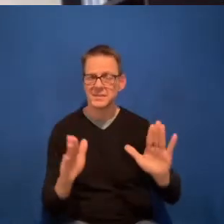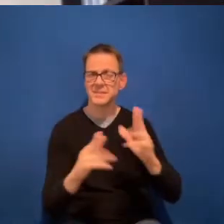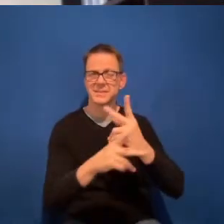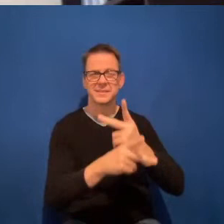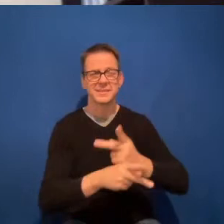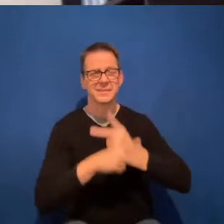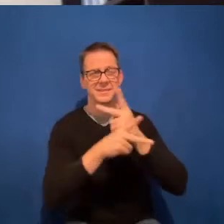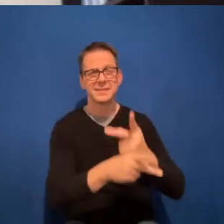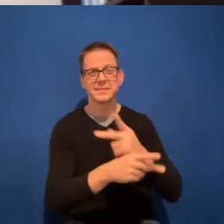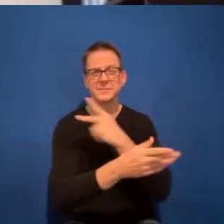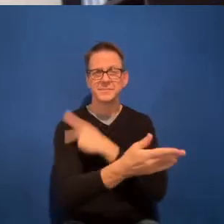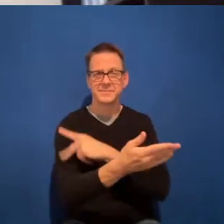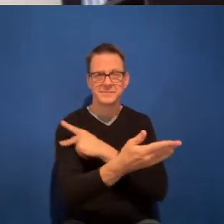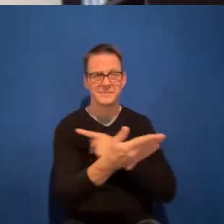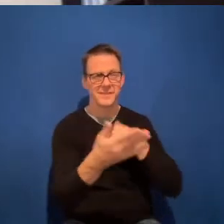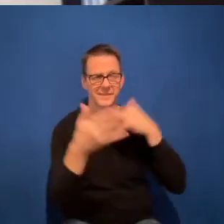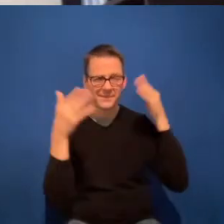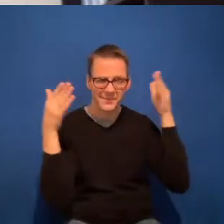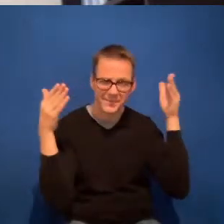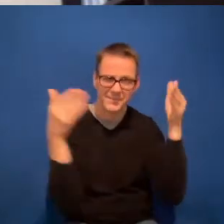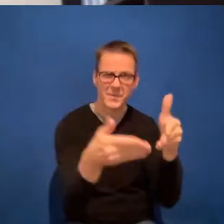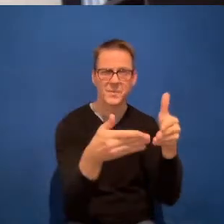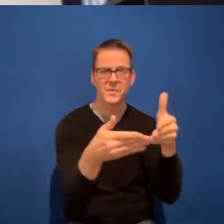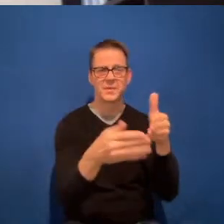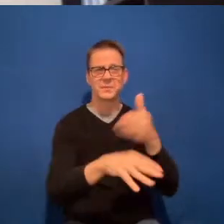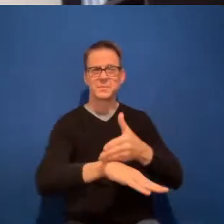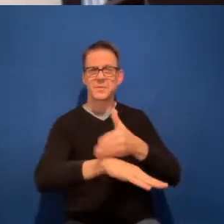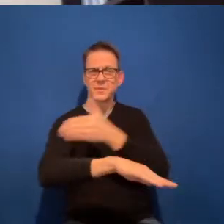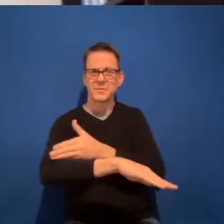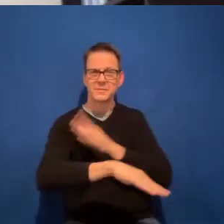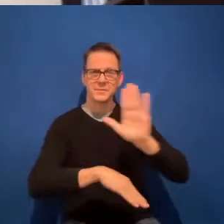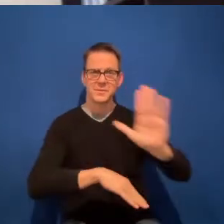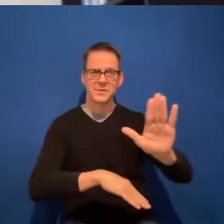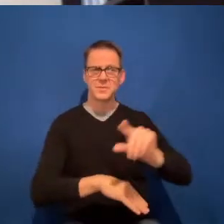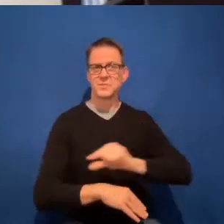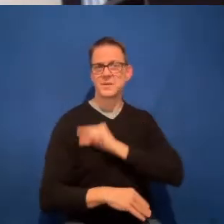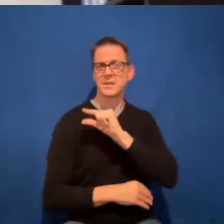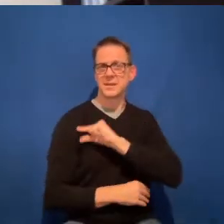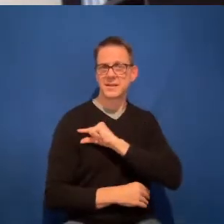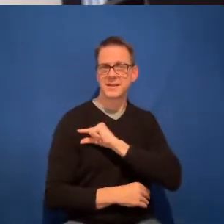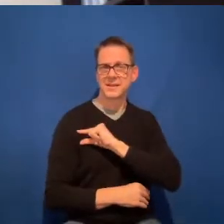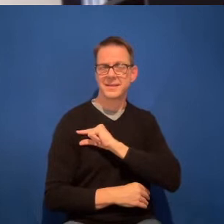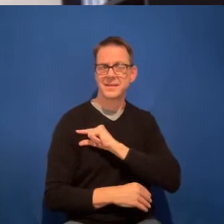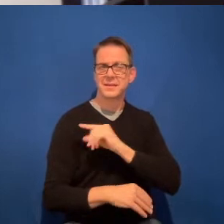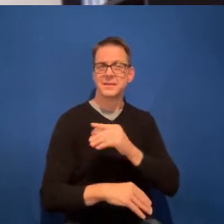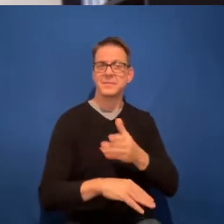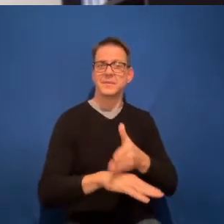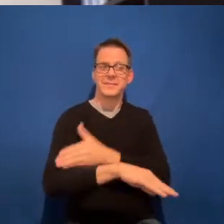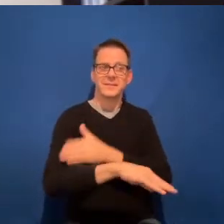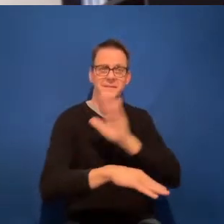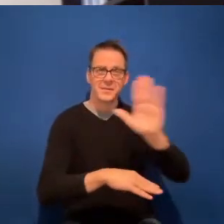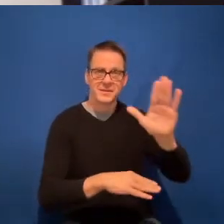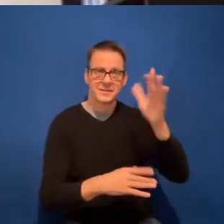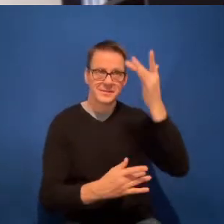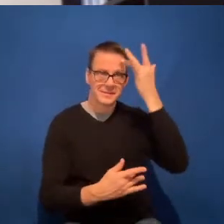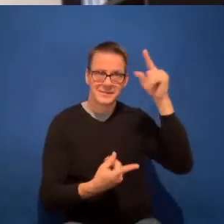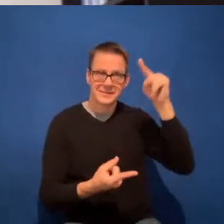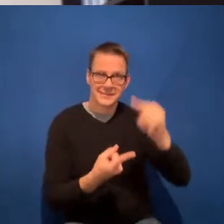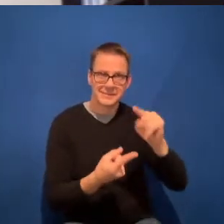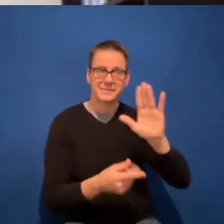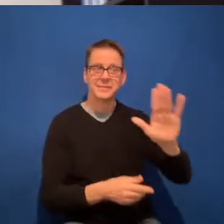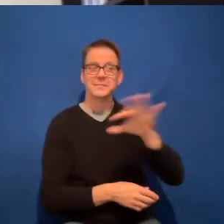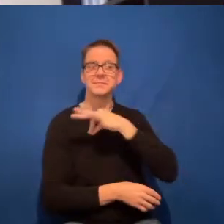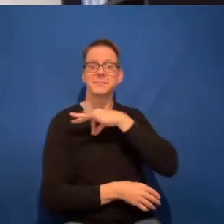outcomes, improves patients' quality, it resolves confusion, it's very much beneficial for the patient, and saves the government